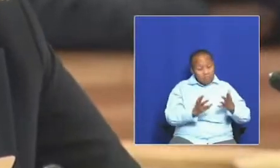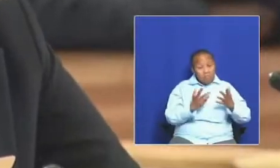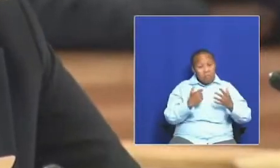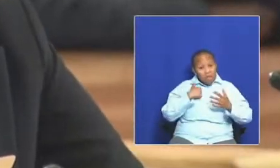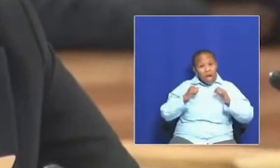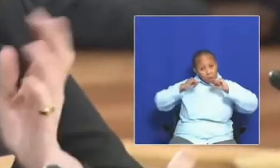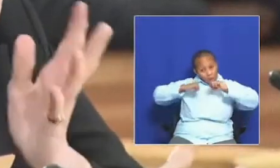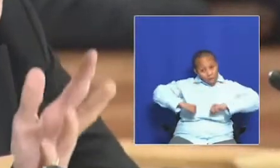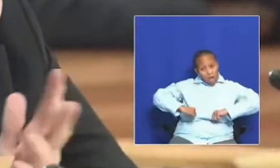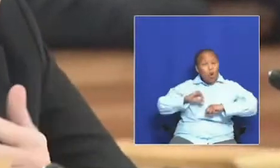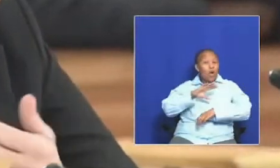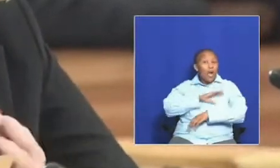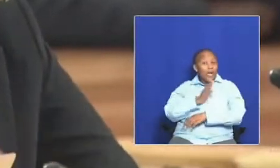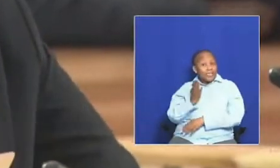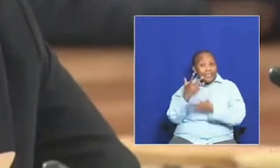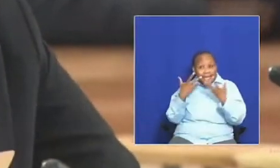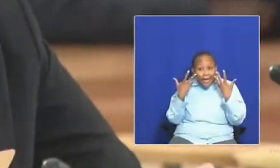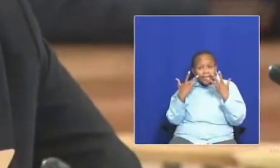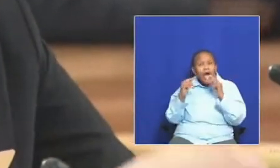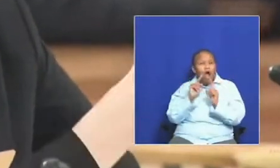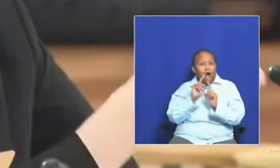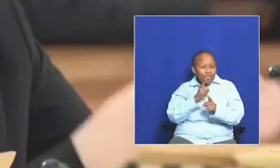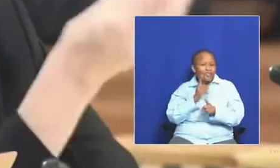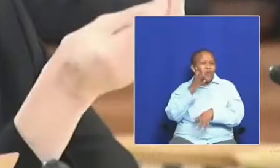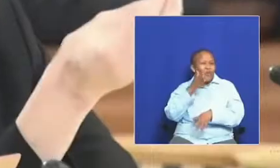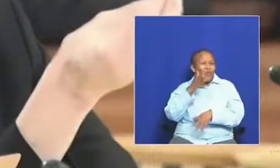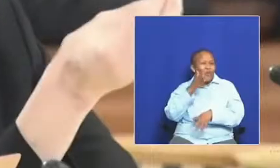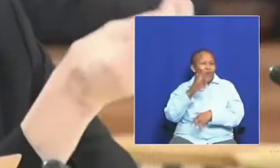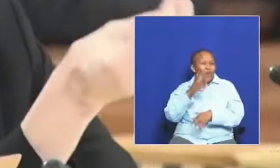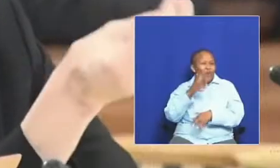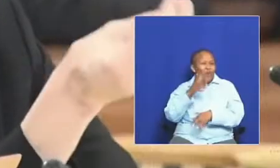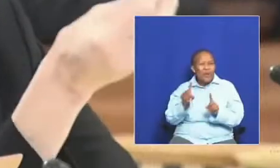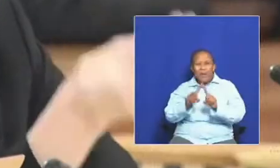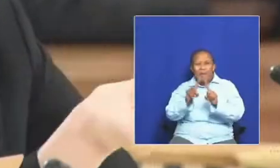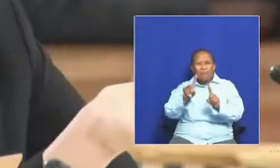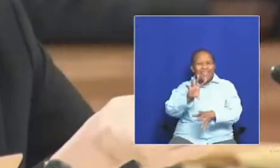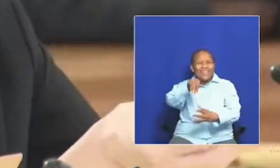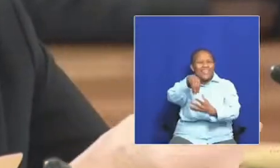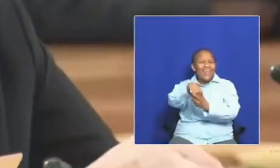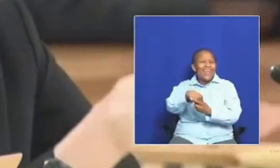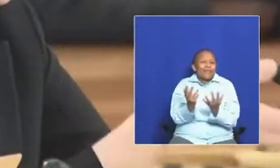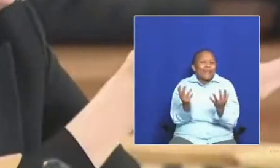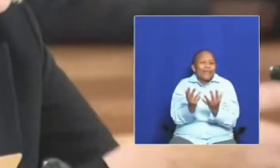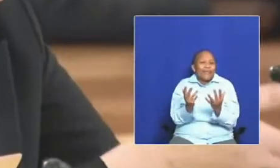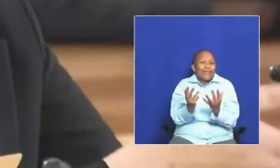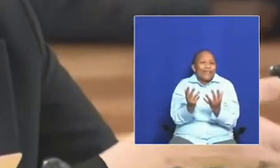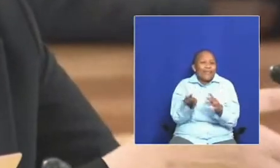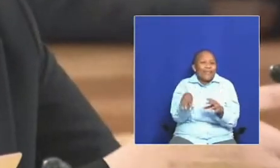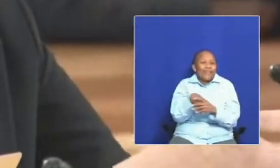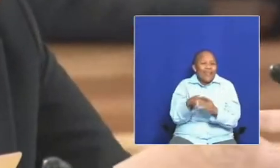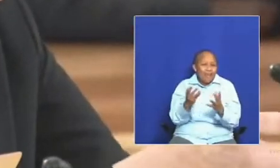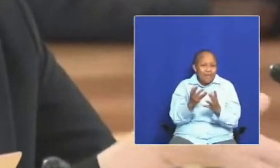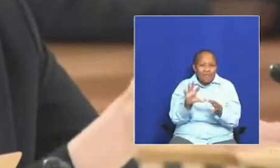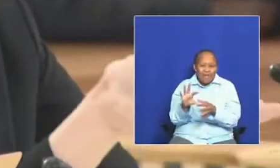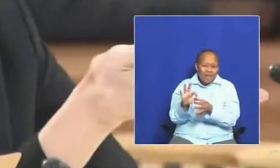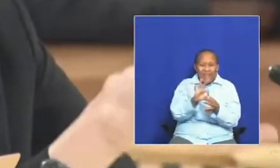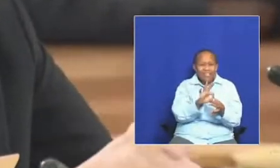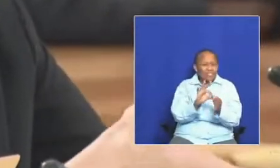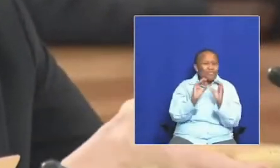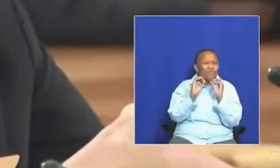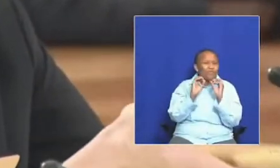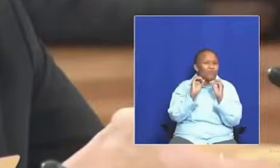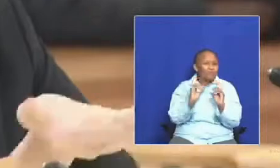it sort of doesn't fit. I don't see a correlation between what they